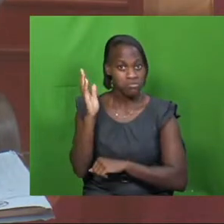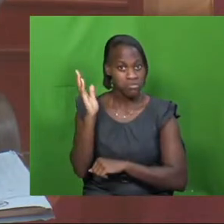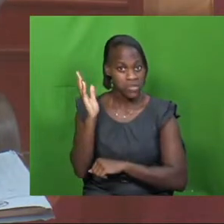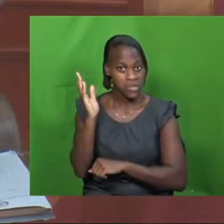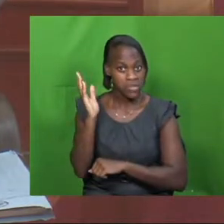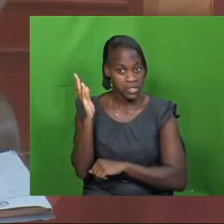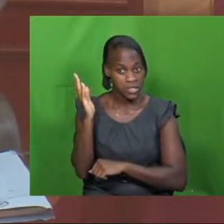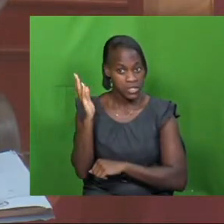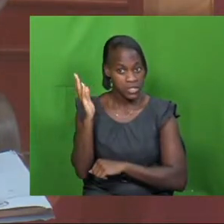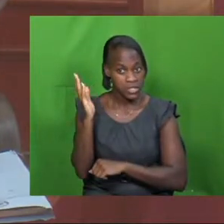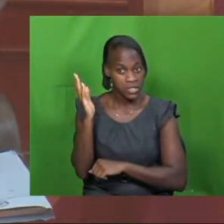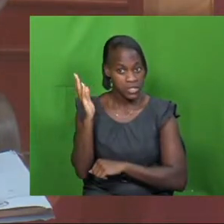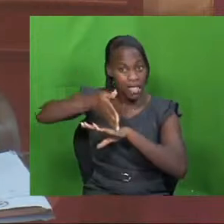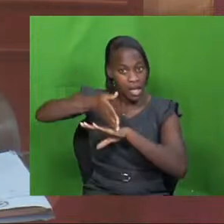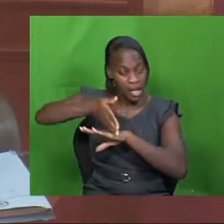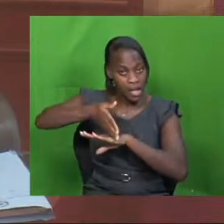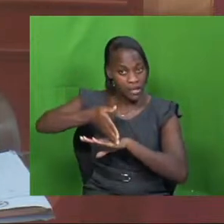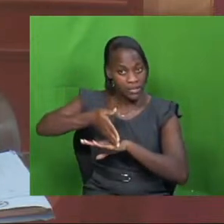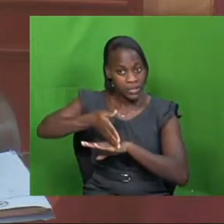Or after the...